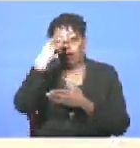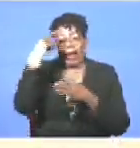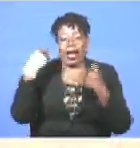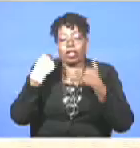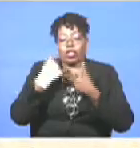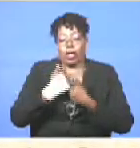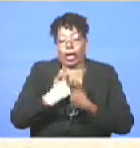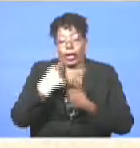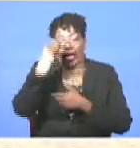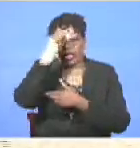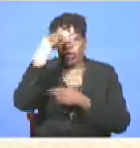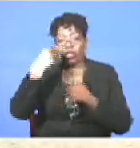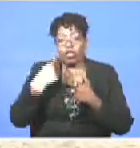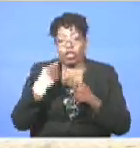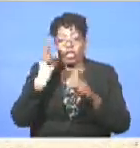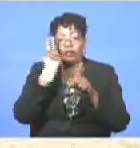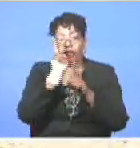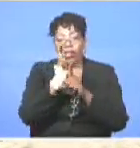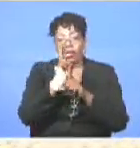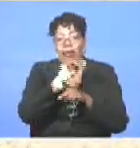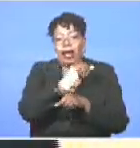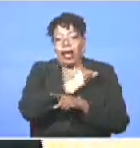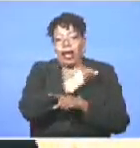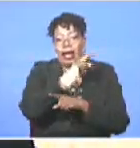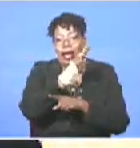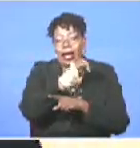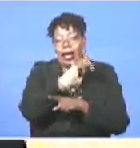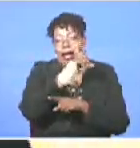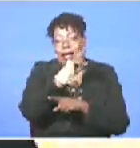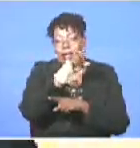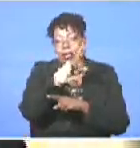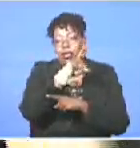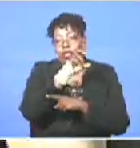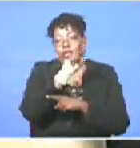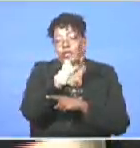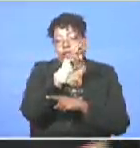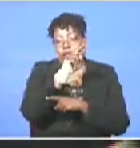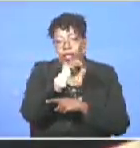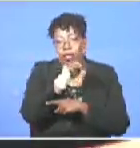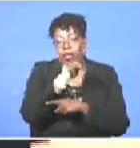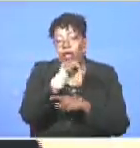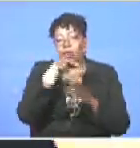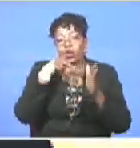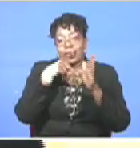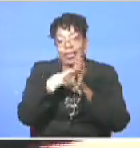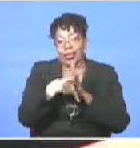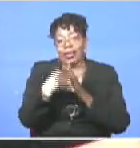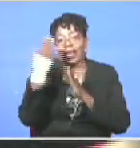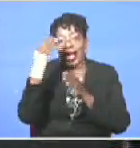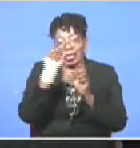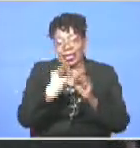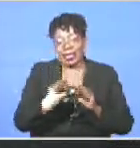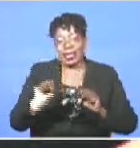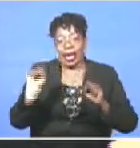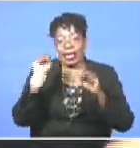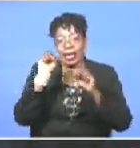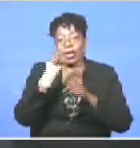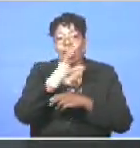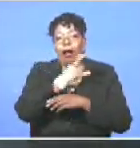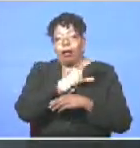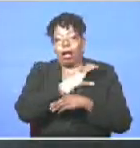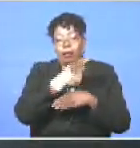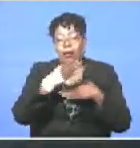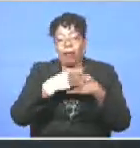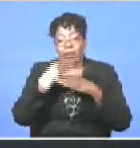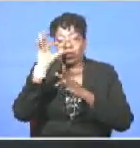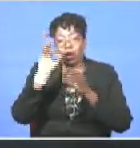shirt. His alleged victim, Anderson, also known as Bryce, was killed on Mackey Street last Saturday. Culmer is due back in court on